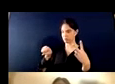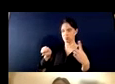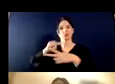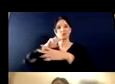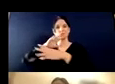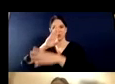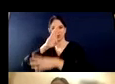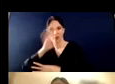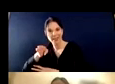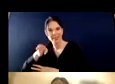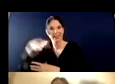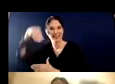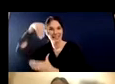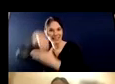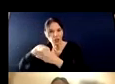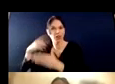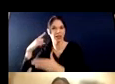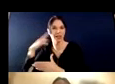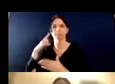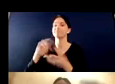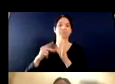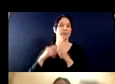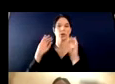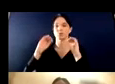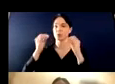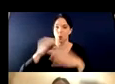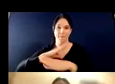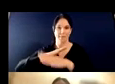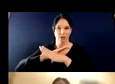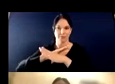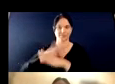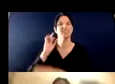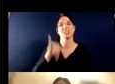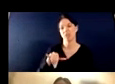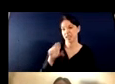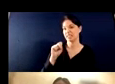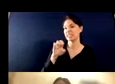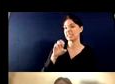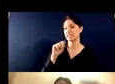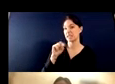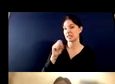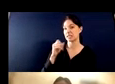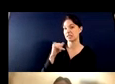there. And that's what we call a sensory neural hearing difference.